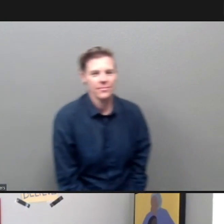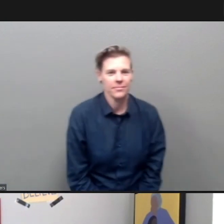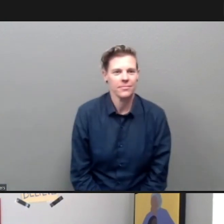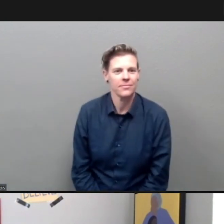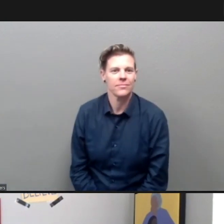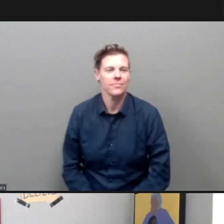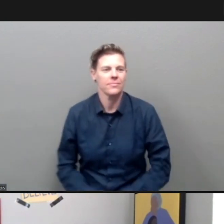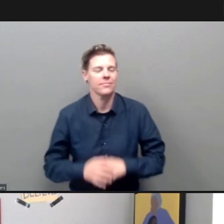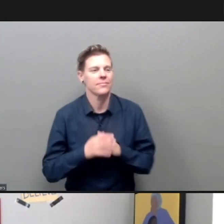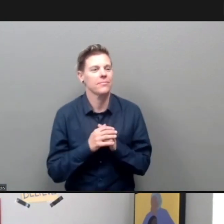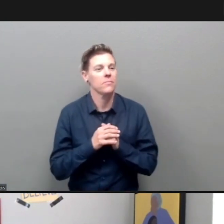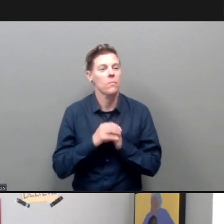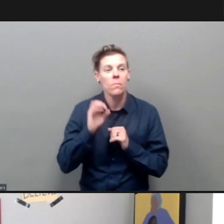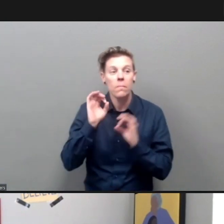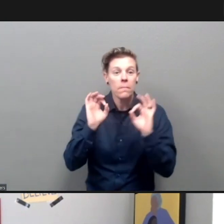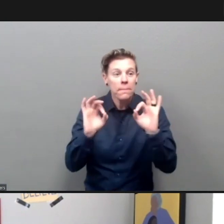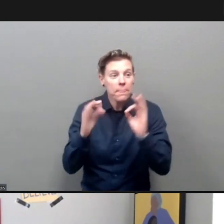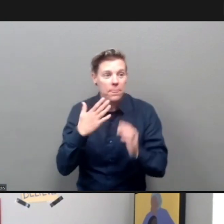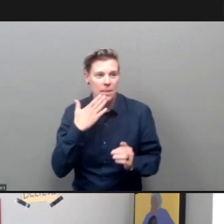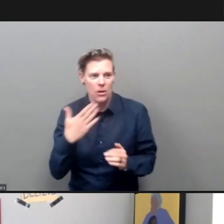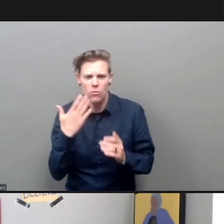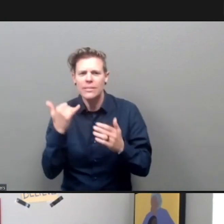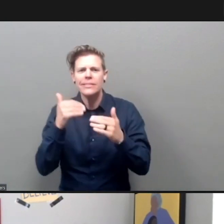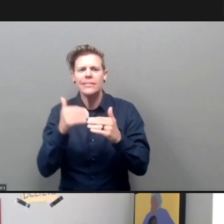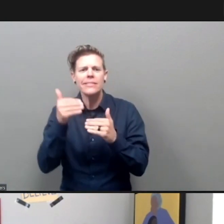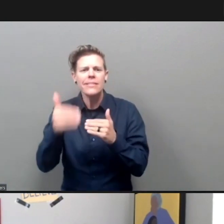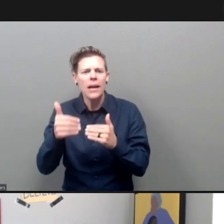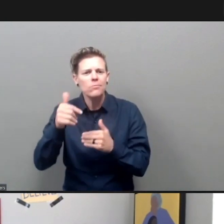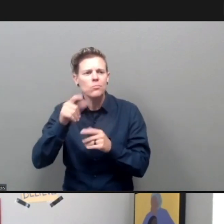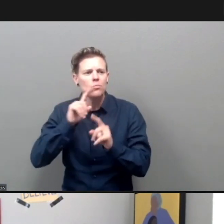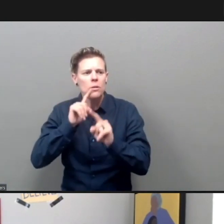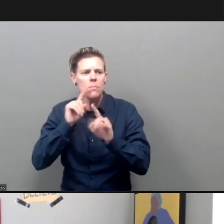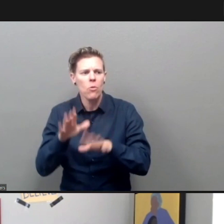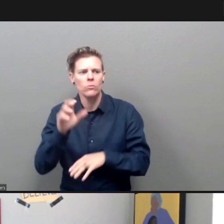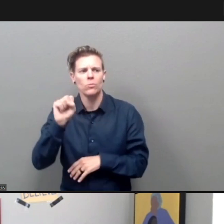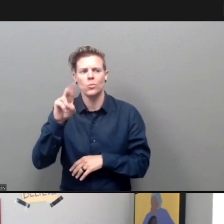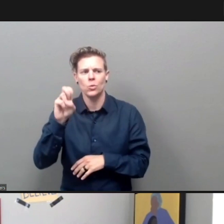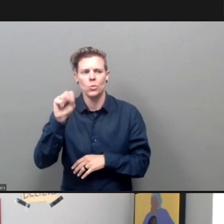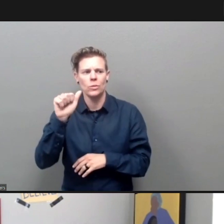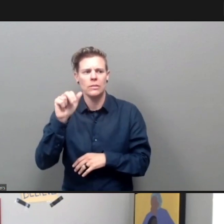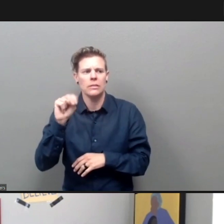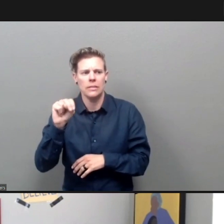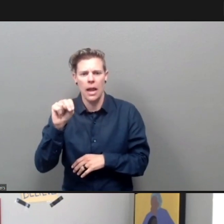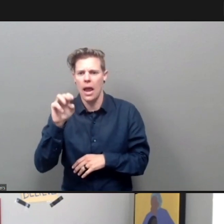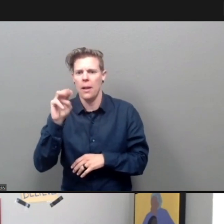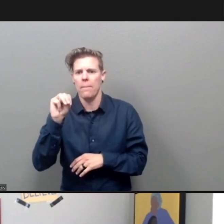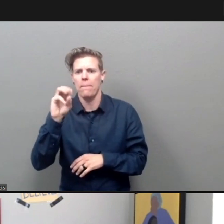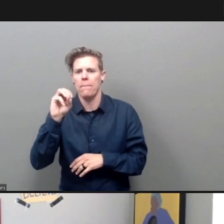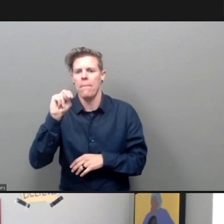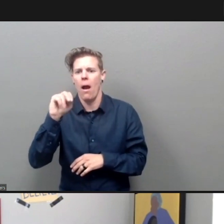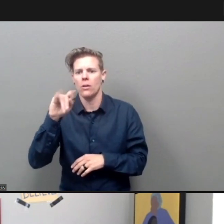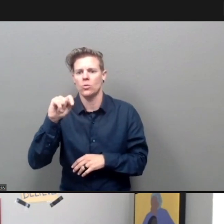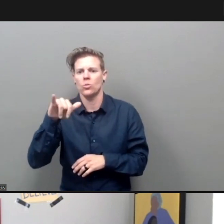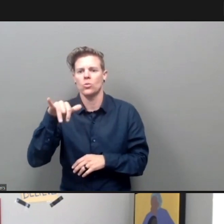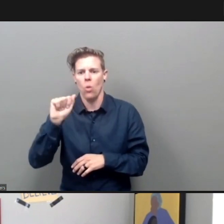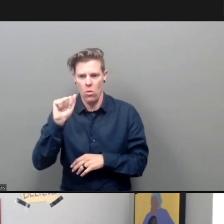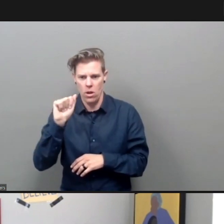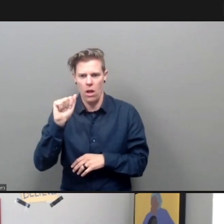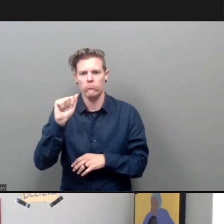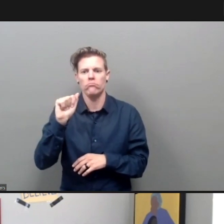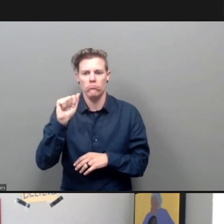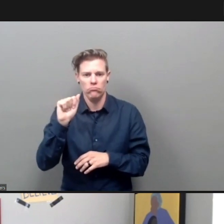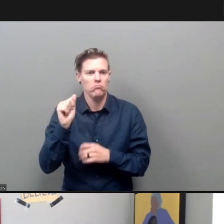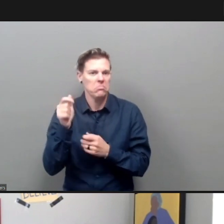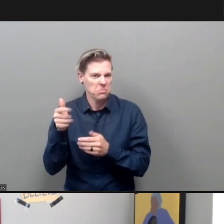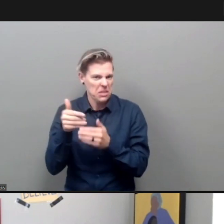Okay, thanks so much. Next, we'll turn to Susan Montoya Bryan, and then I think we'll start that second round of questioning with Chris Mckee, followed by